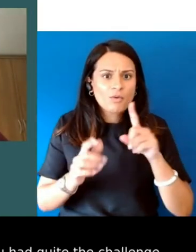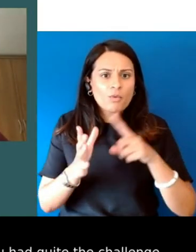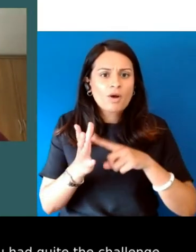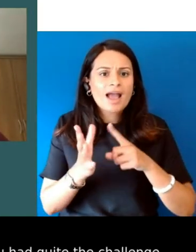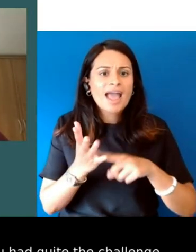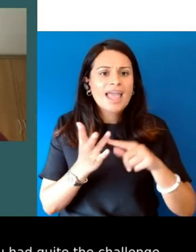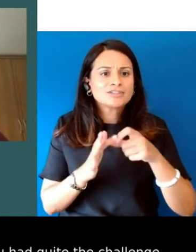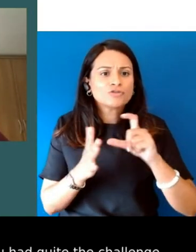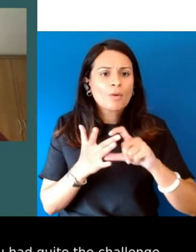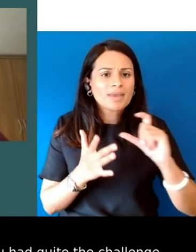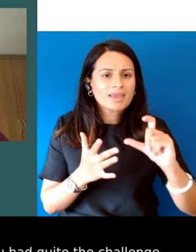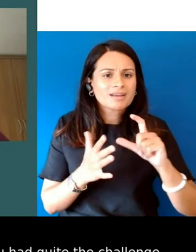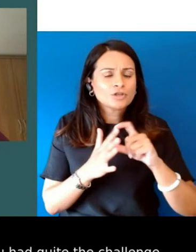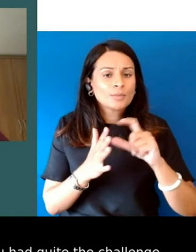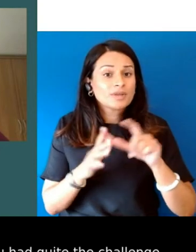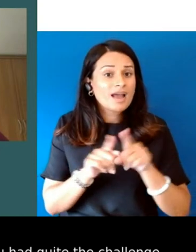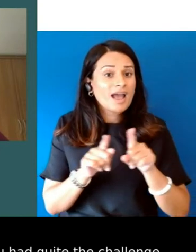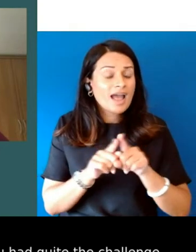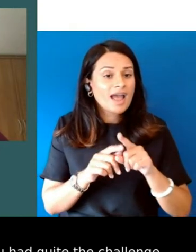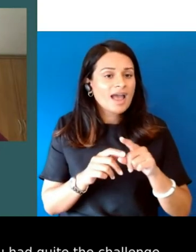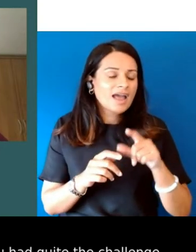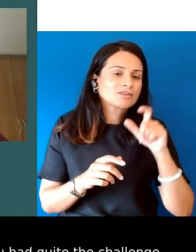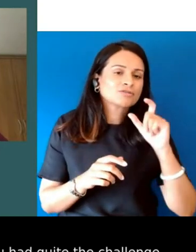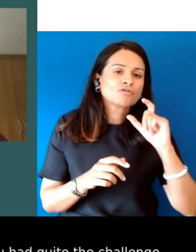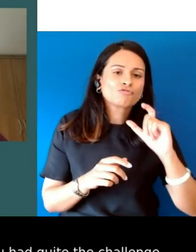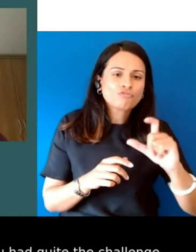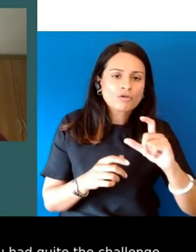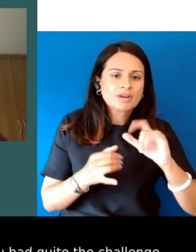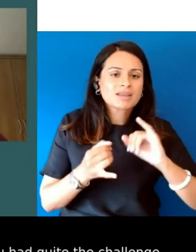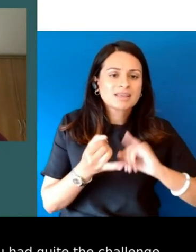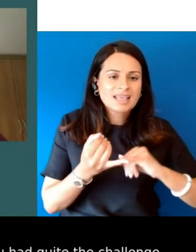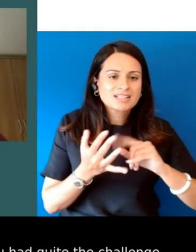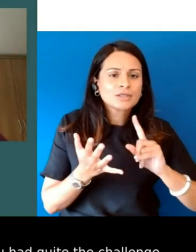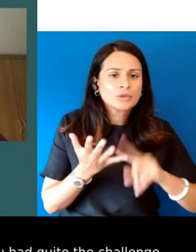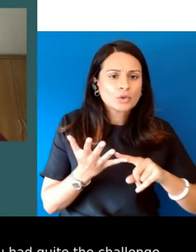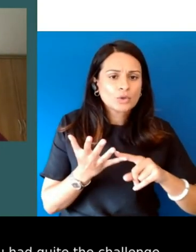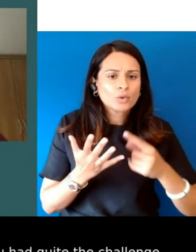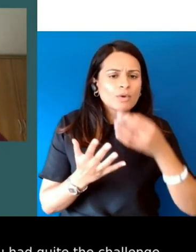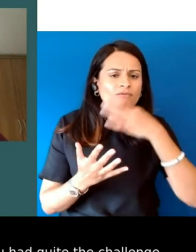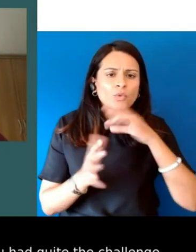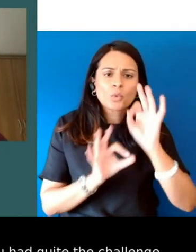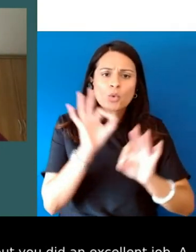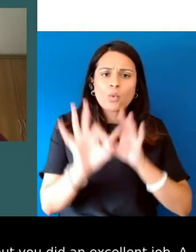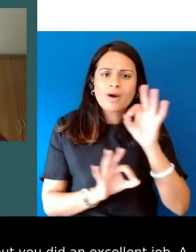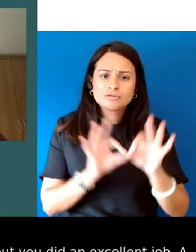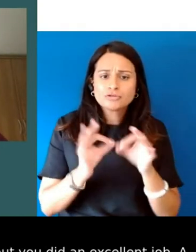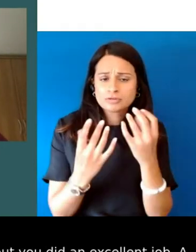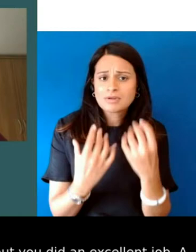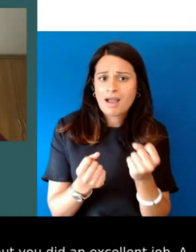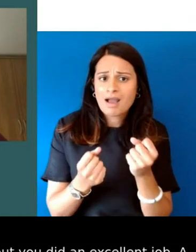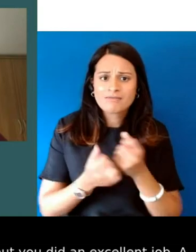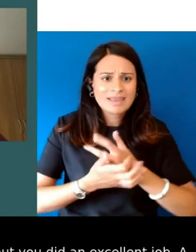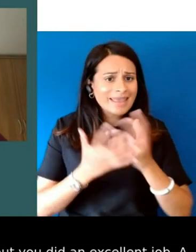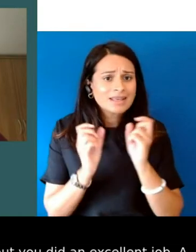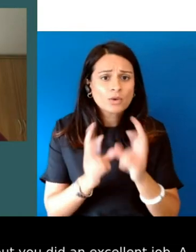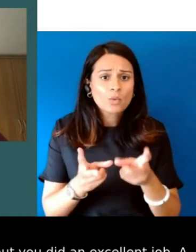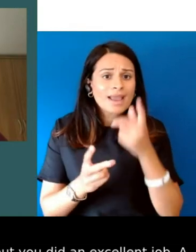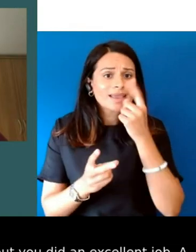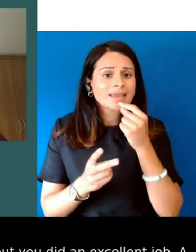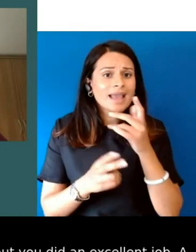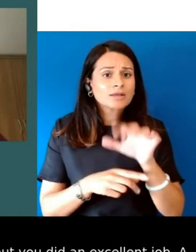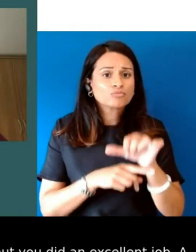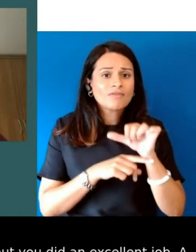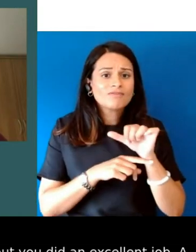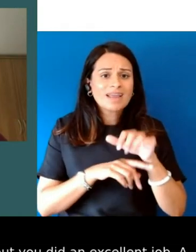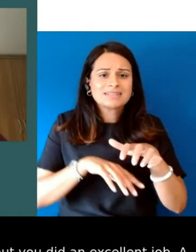excellent job a couple of questions for you um is there any way of preventing eczema and